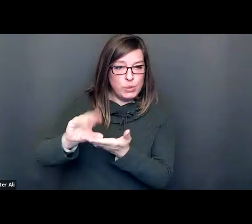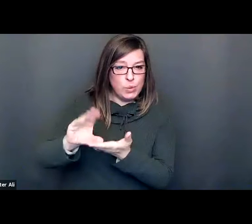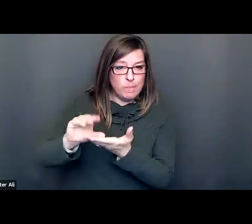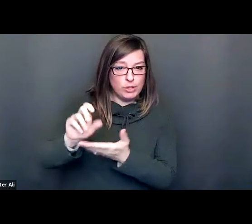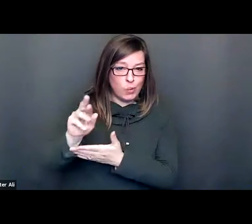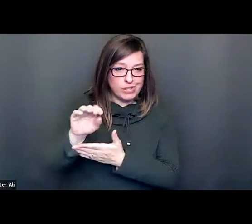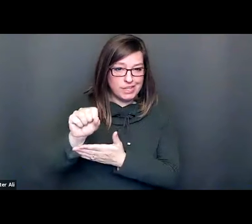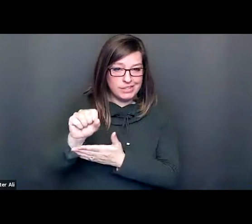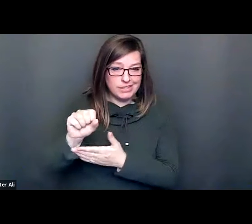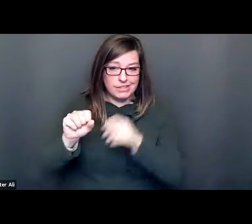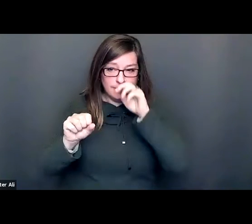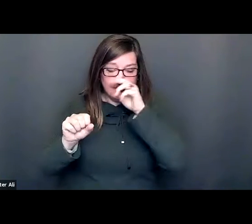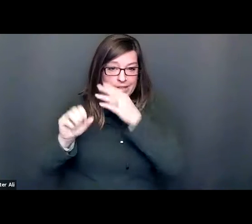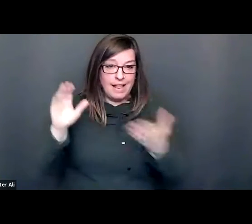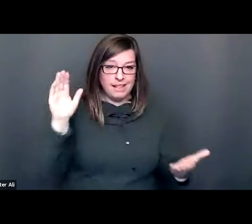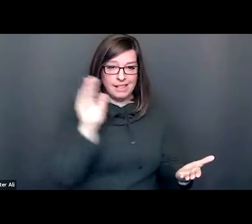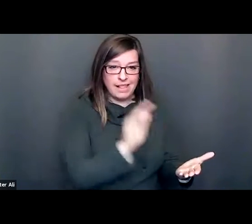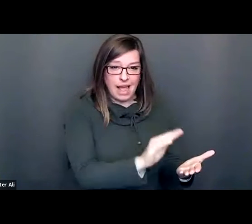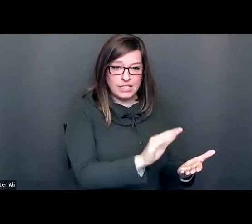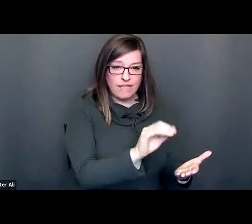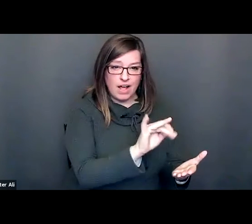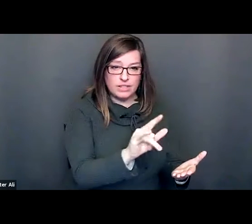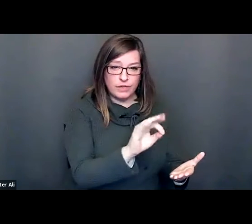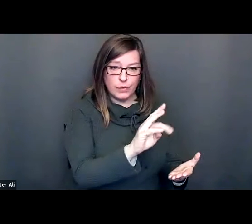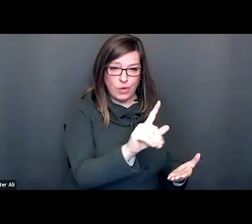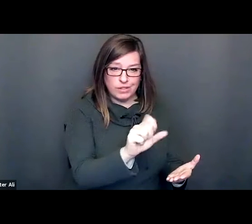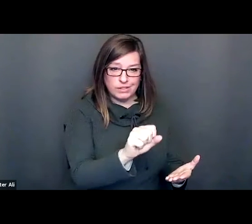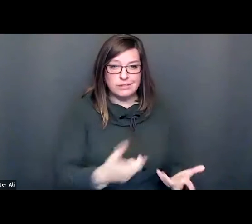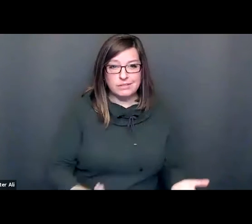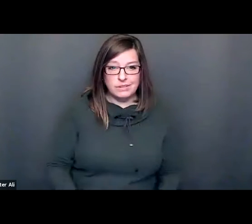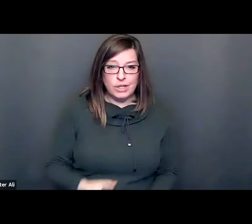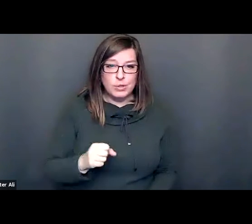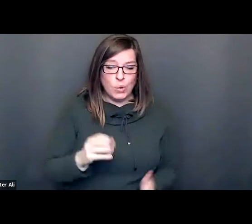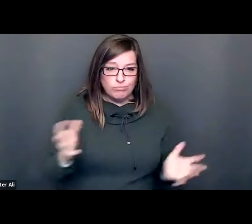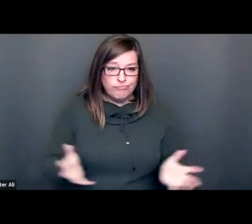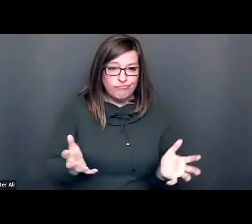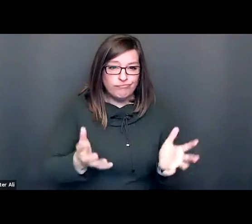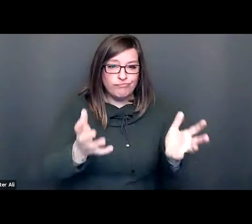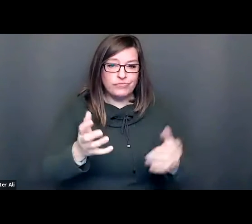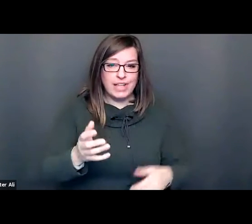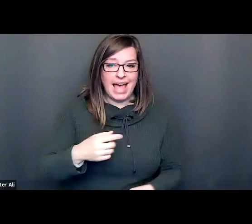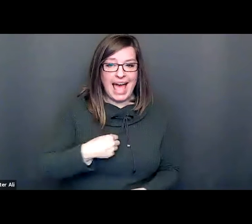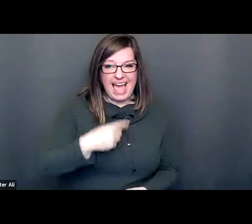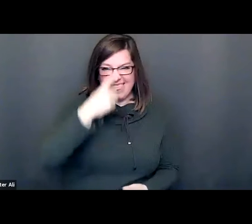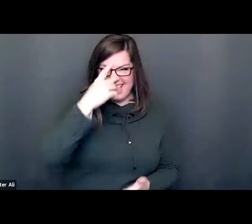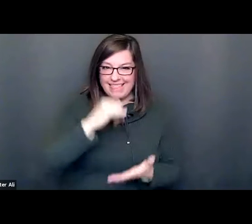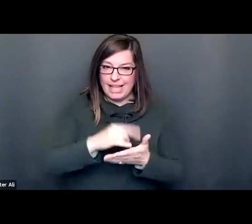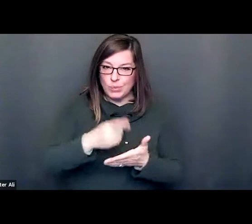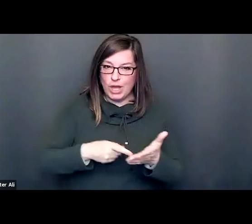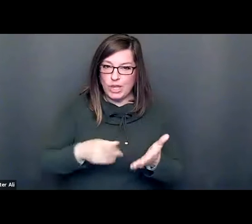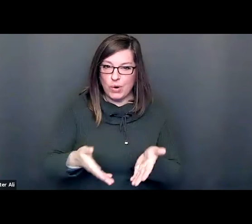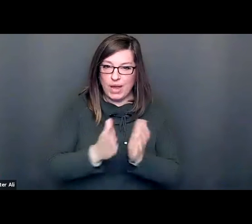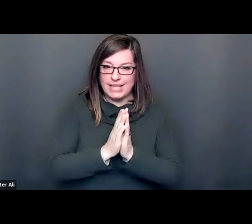to kind of move our electric grid towards more and more renewable energy. So I think that's what that question was trying to